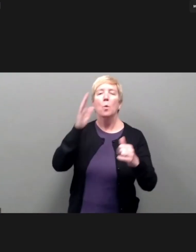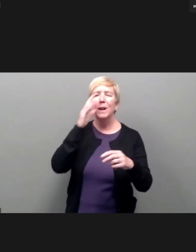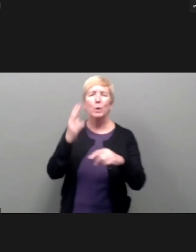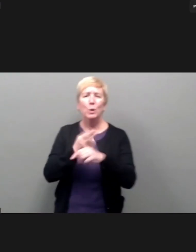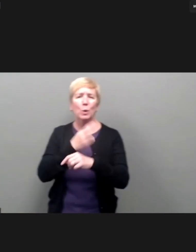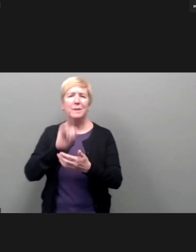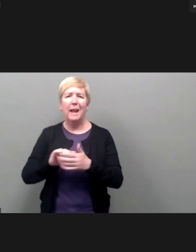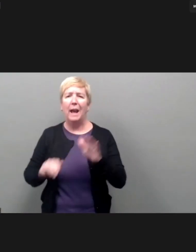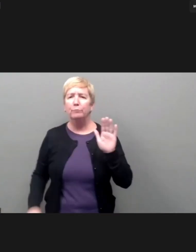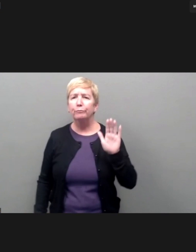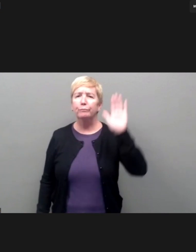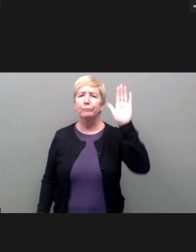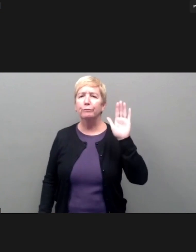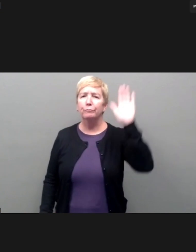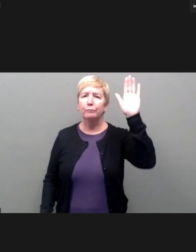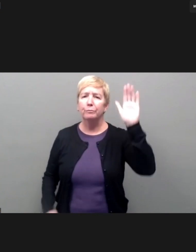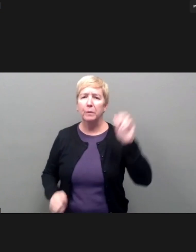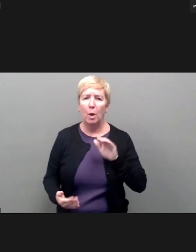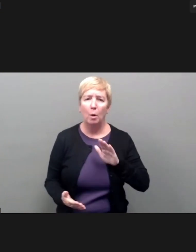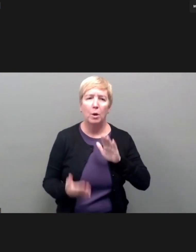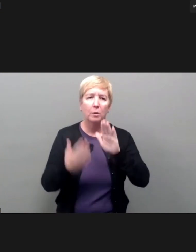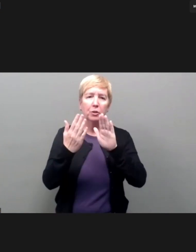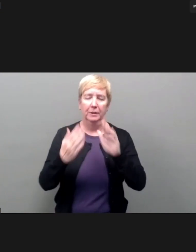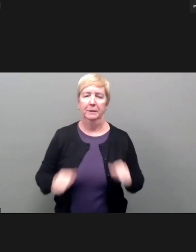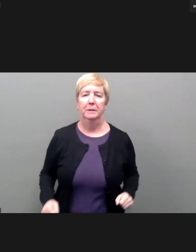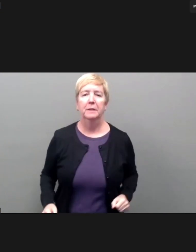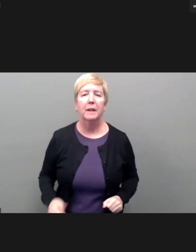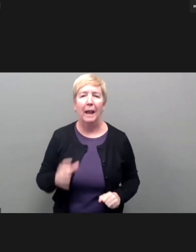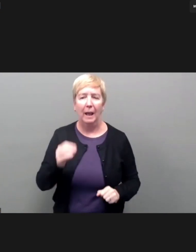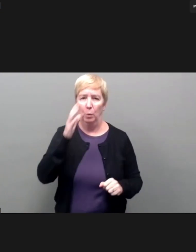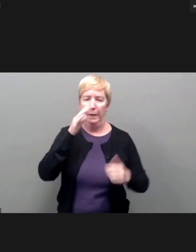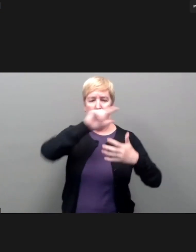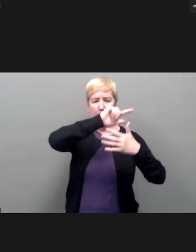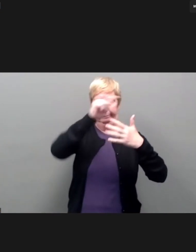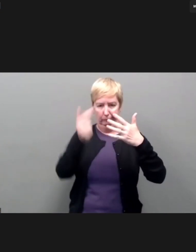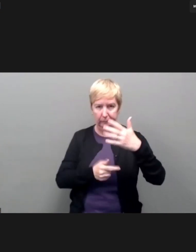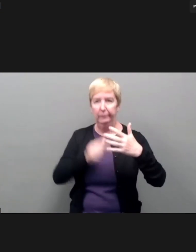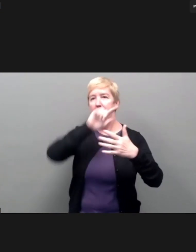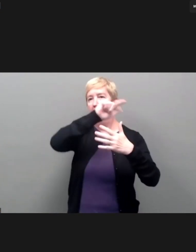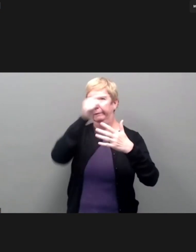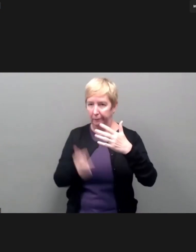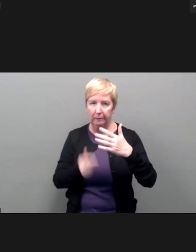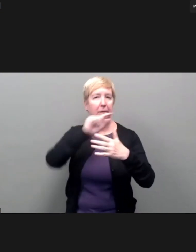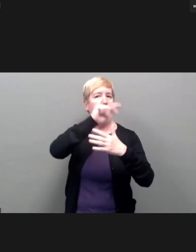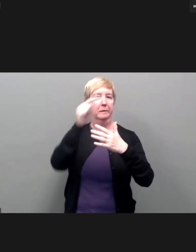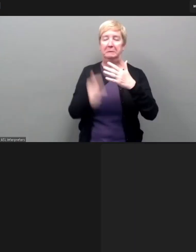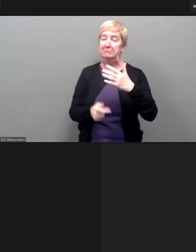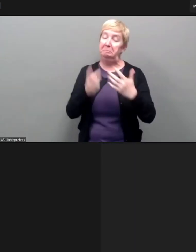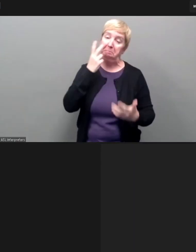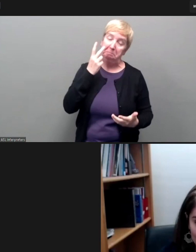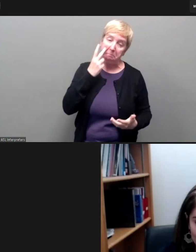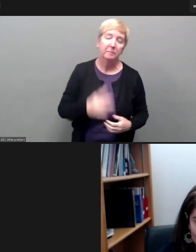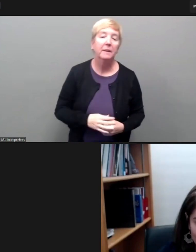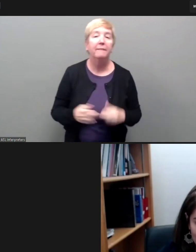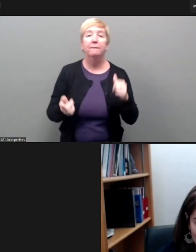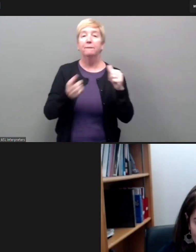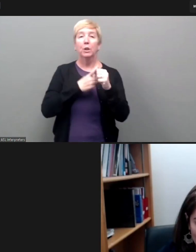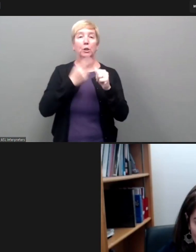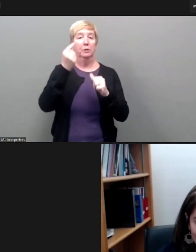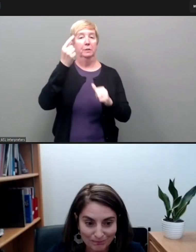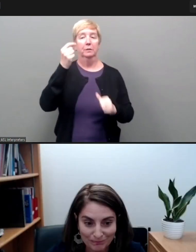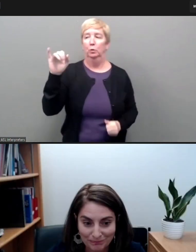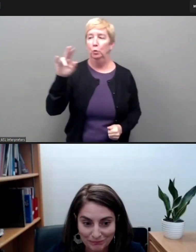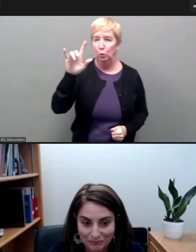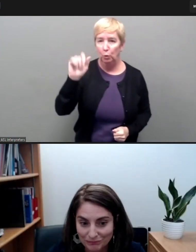Zoom. So please raise your hands and we'll go through as many rounds of questions as we need to. We'll start with Julia Goldberg, followed by